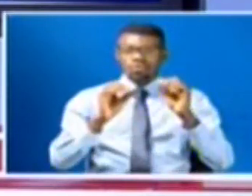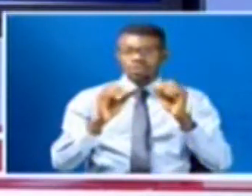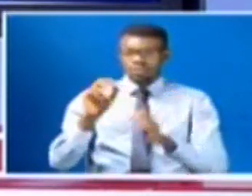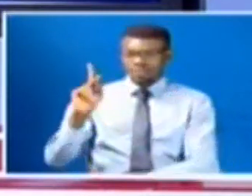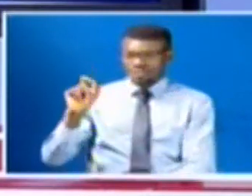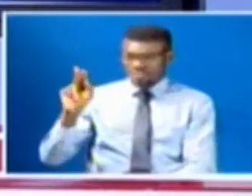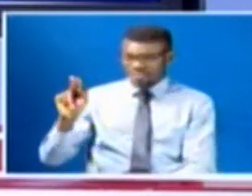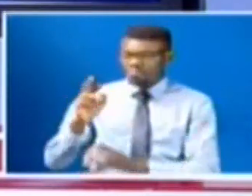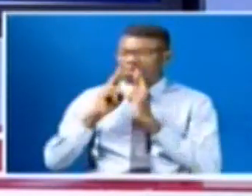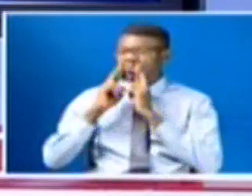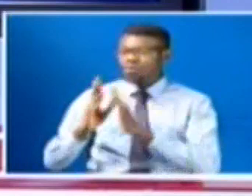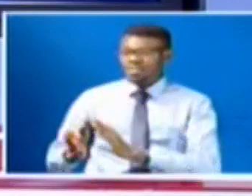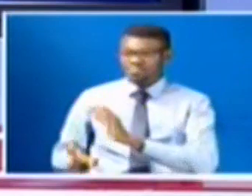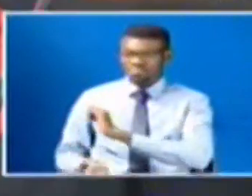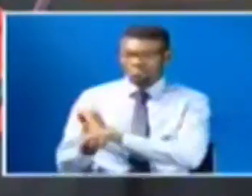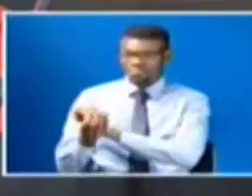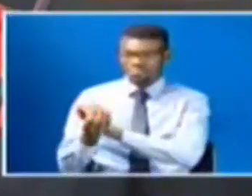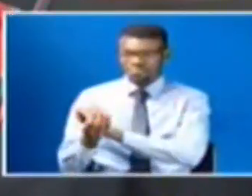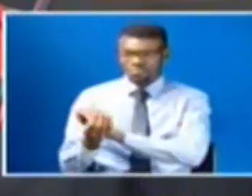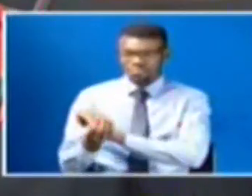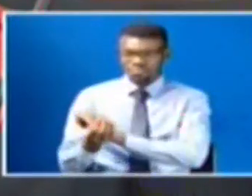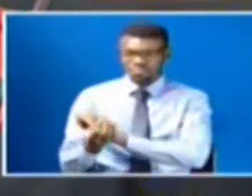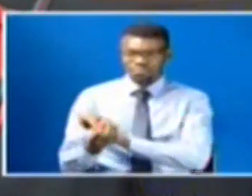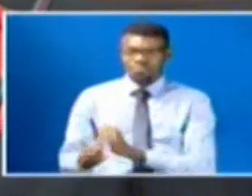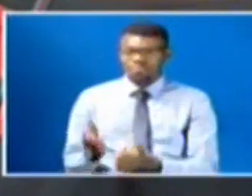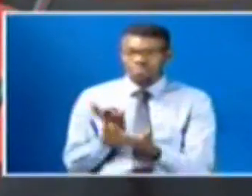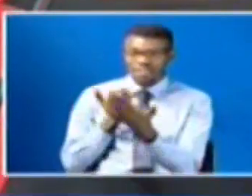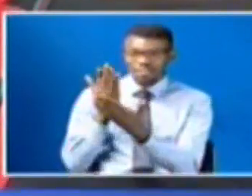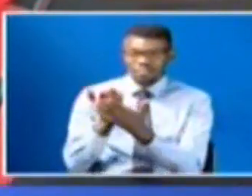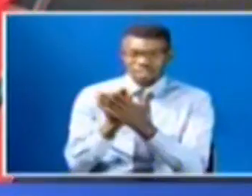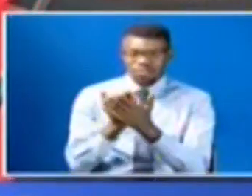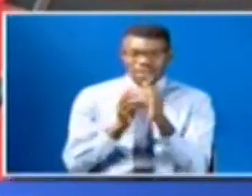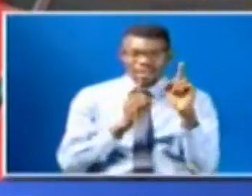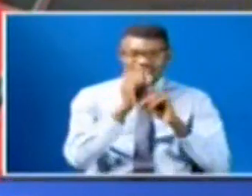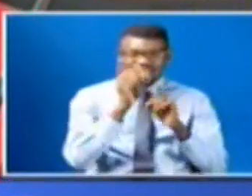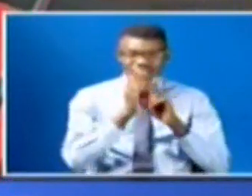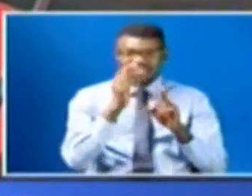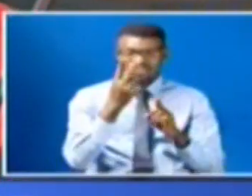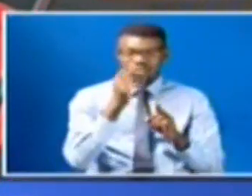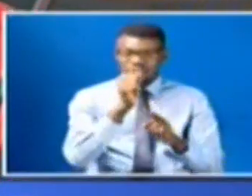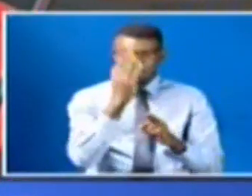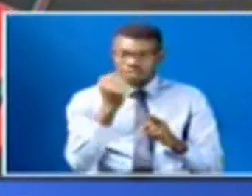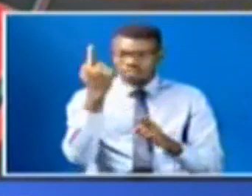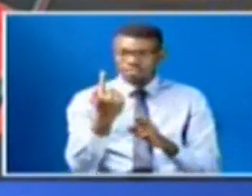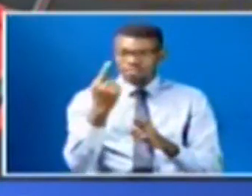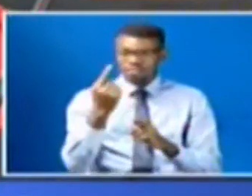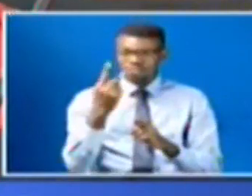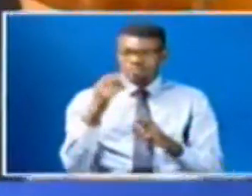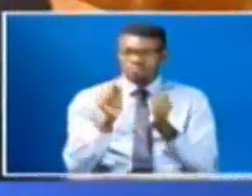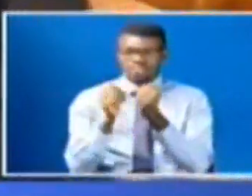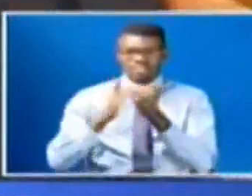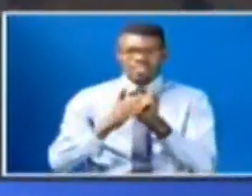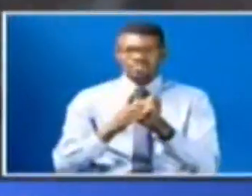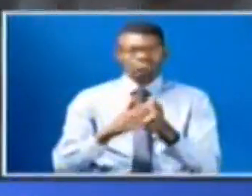KTN's Rita Tinina now reports. The petition appeal dated the 25th of January 2019 is hereby dismissed.